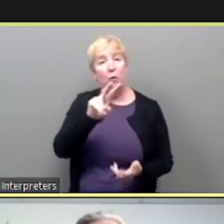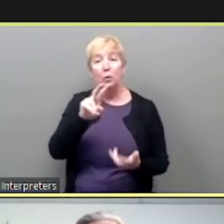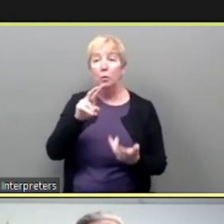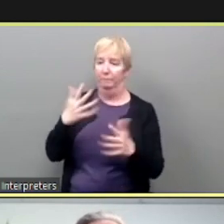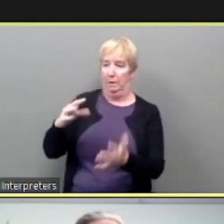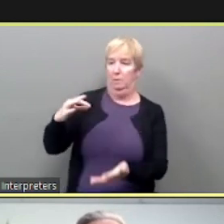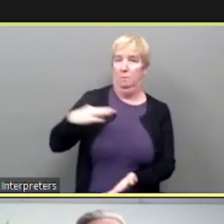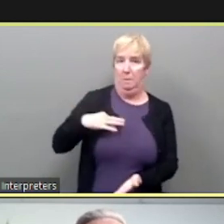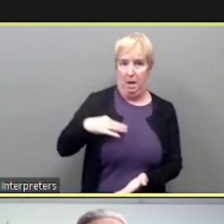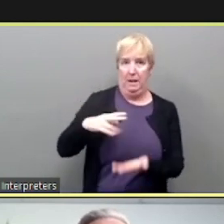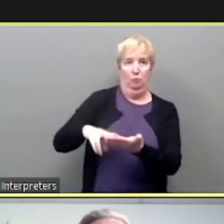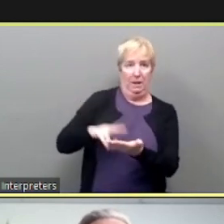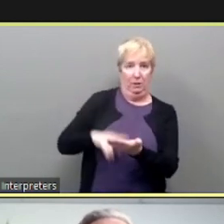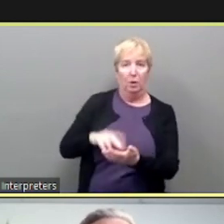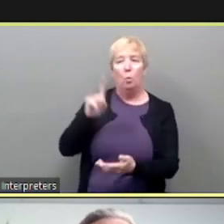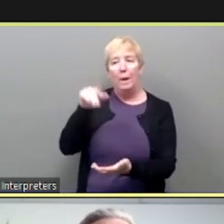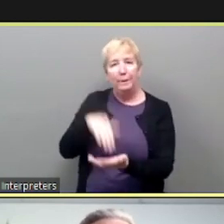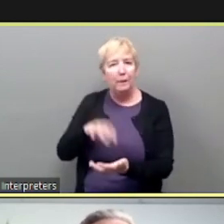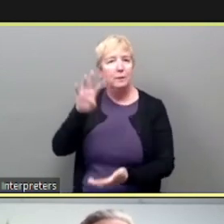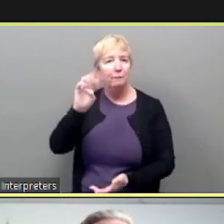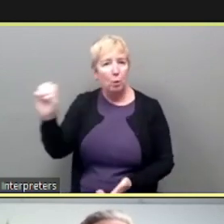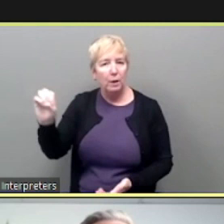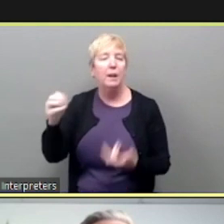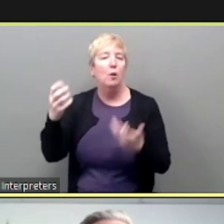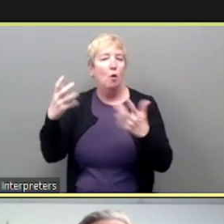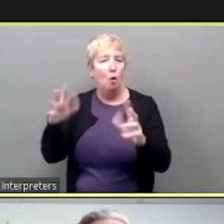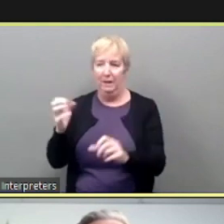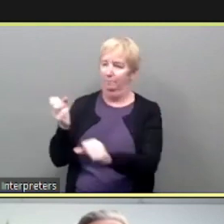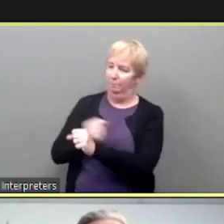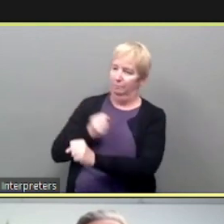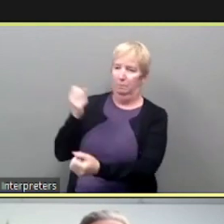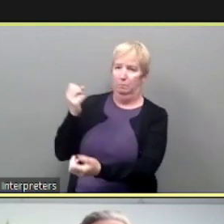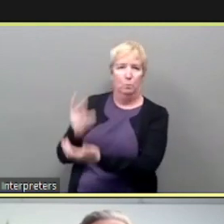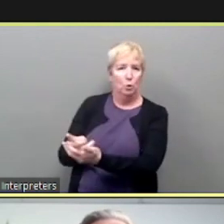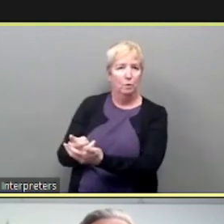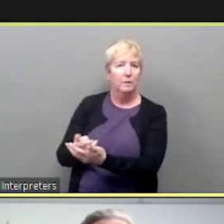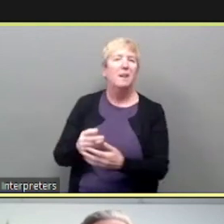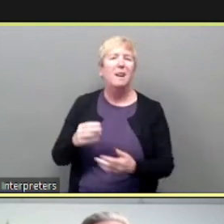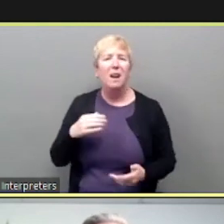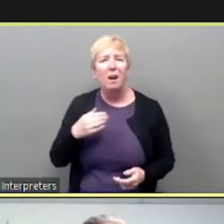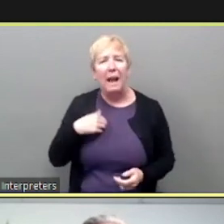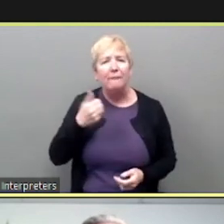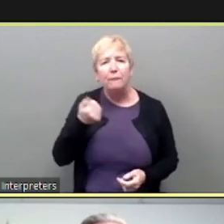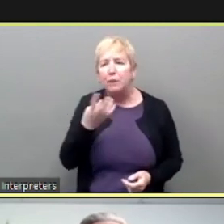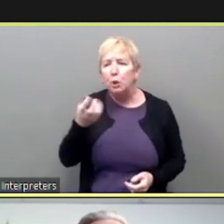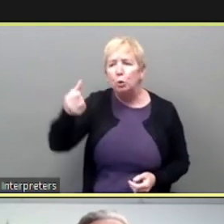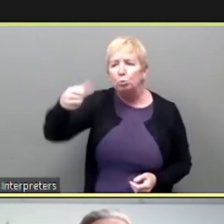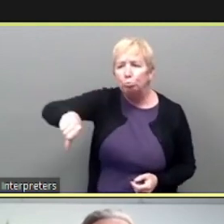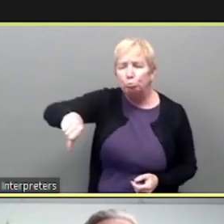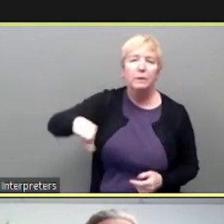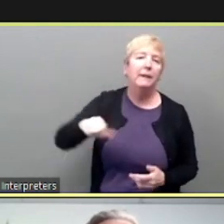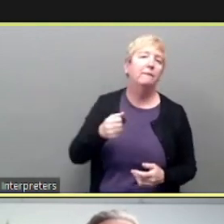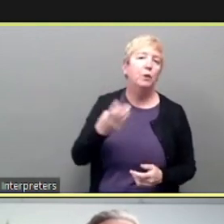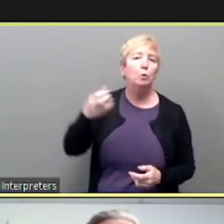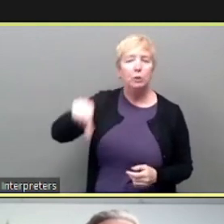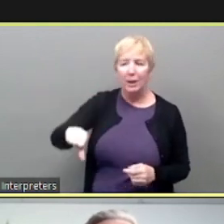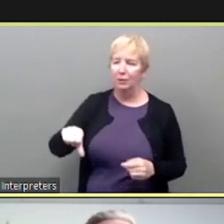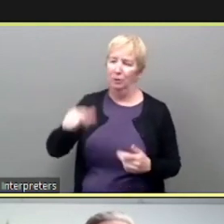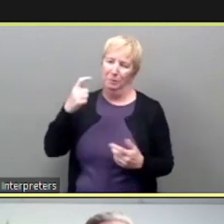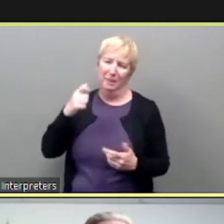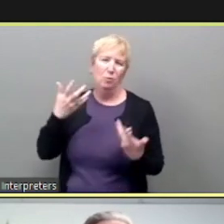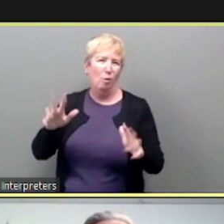and almost all of them were approved. The only rejections I already mentioned were due to if you already